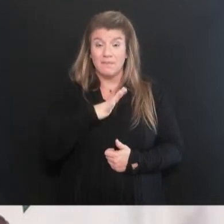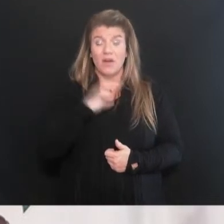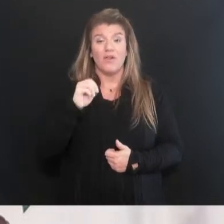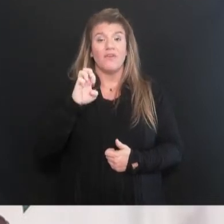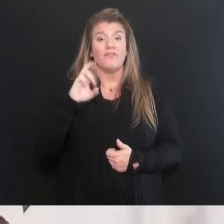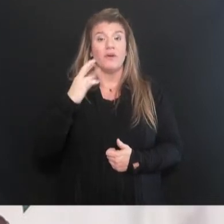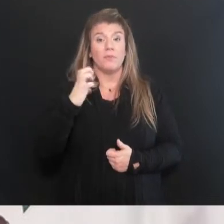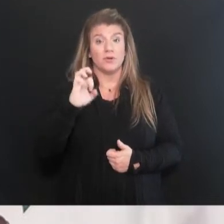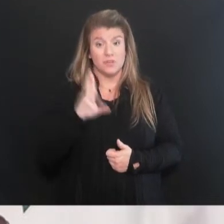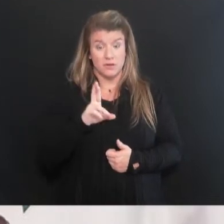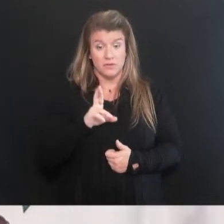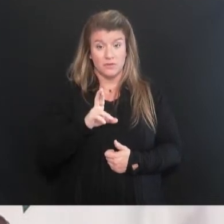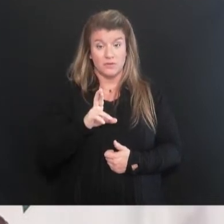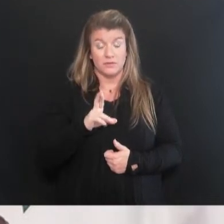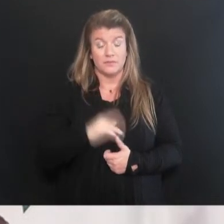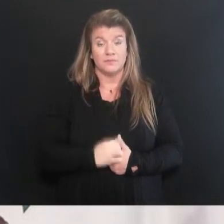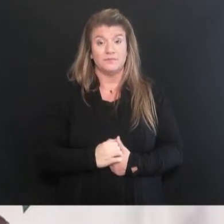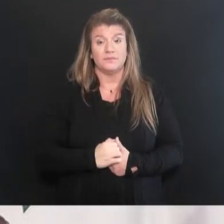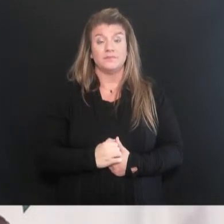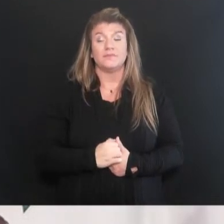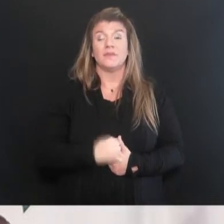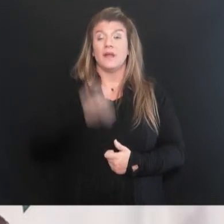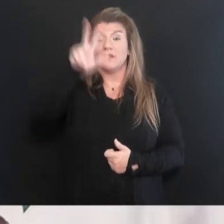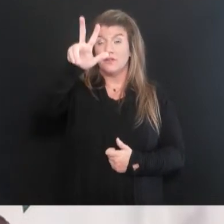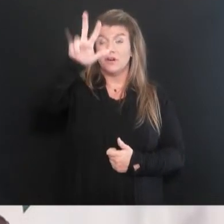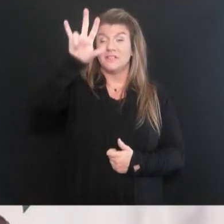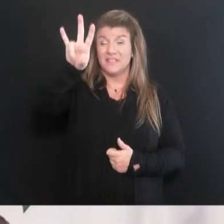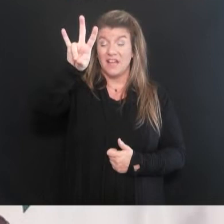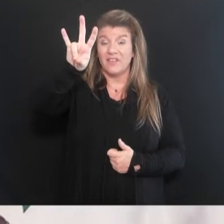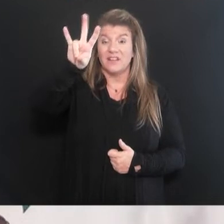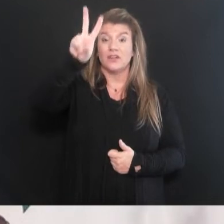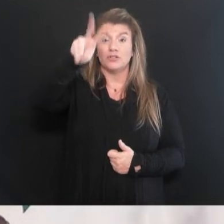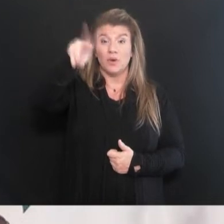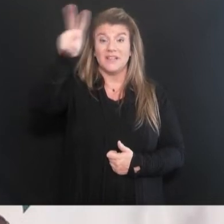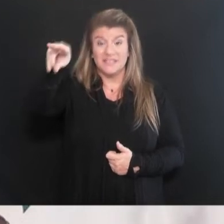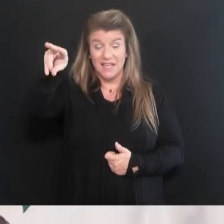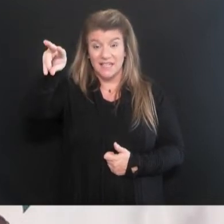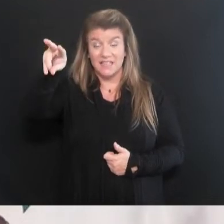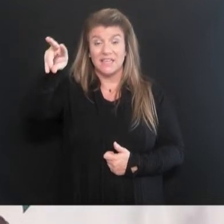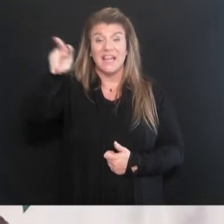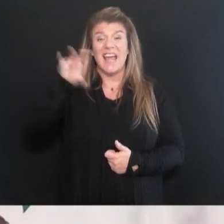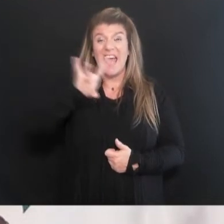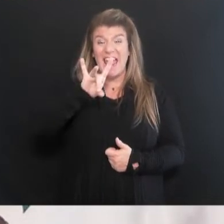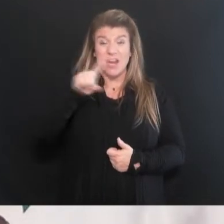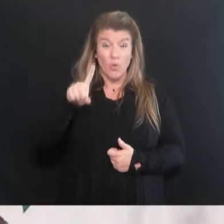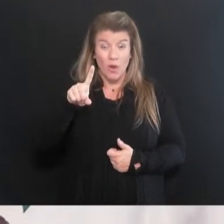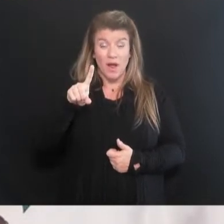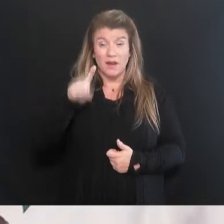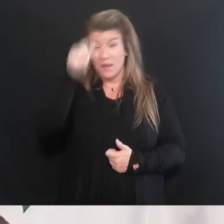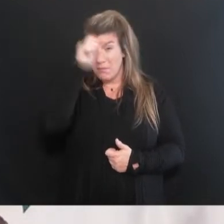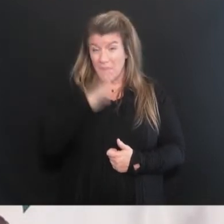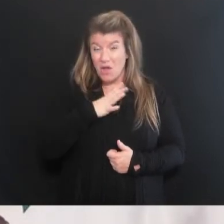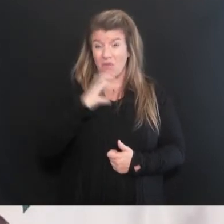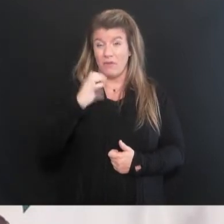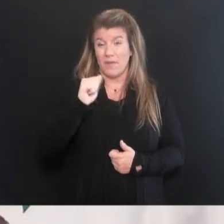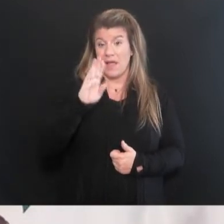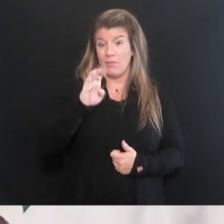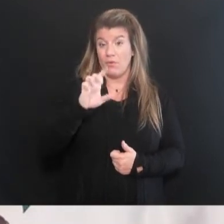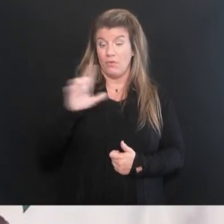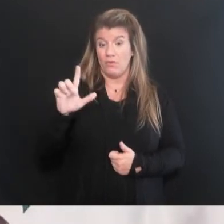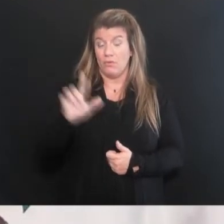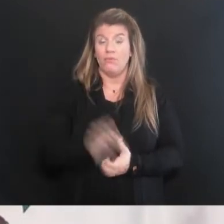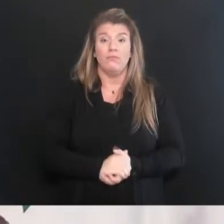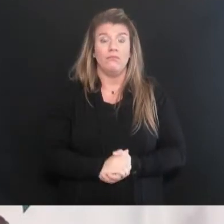Mercer County. And the 3,722nd death in West Virginia is an 81-year-old male from Campbell County.